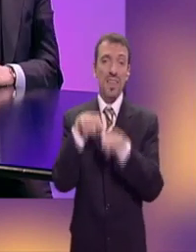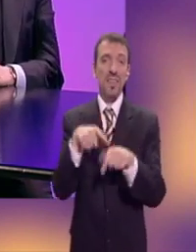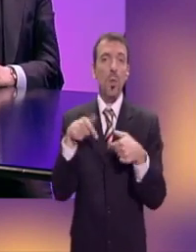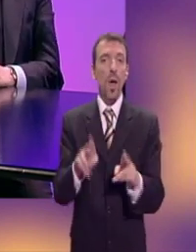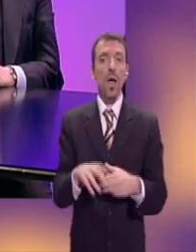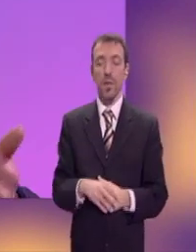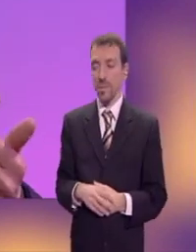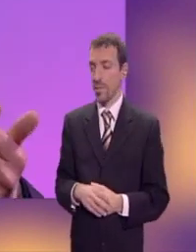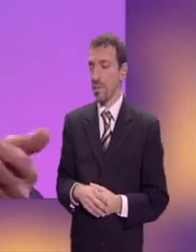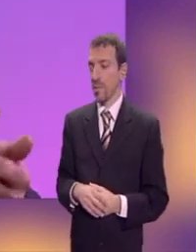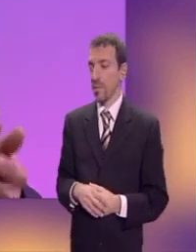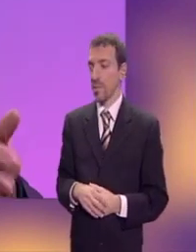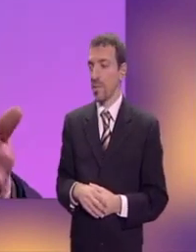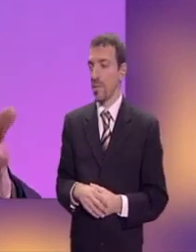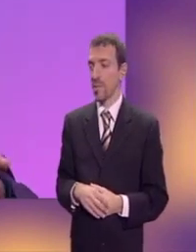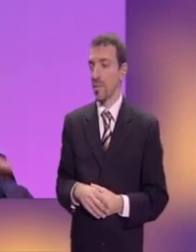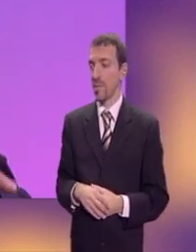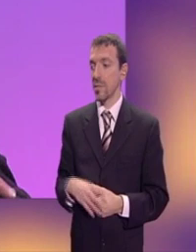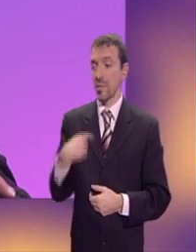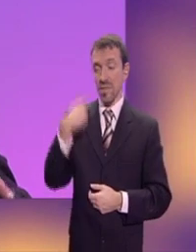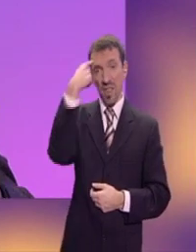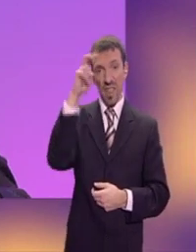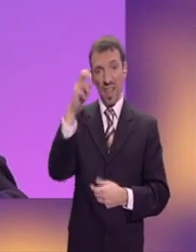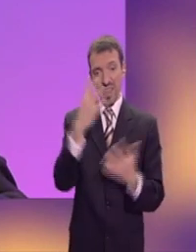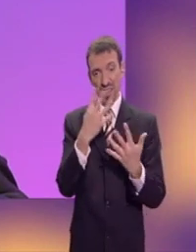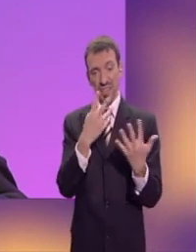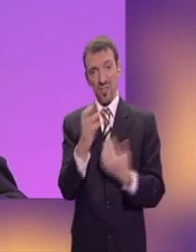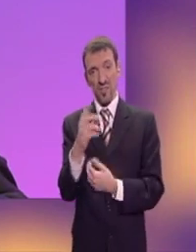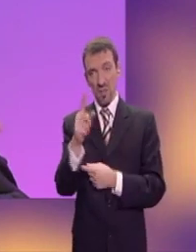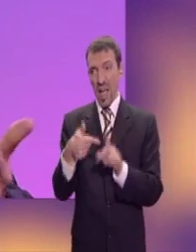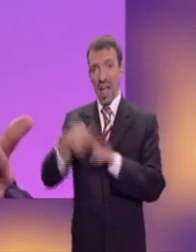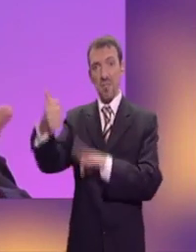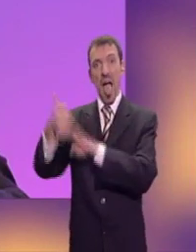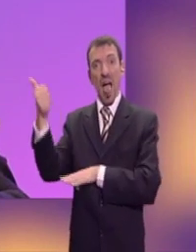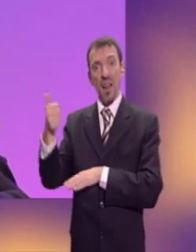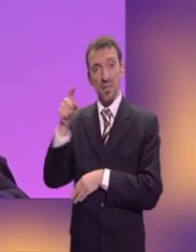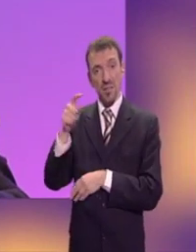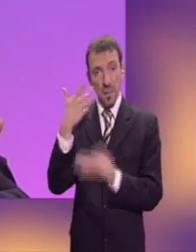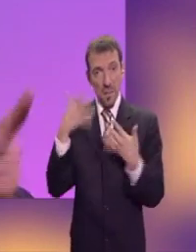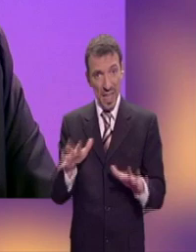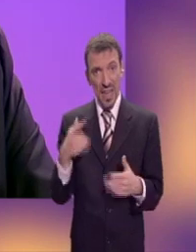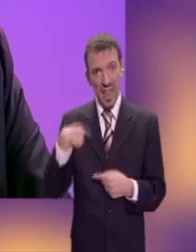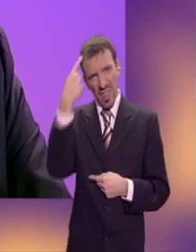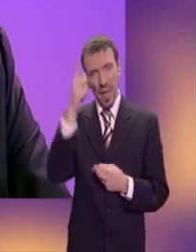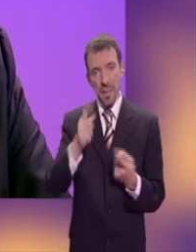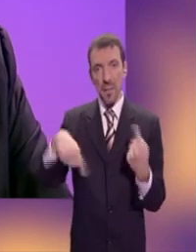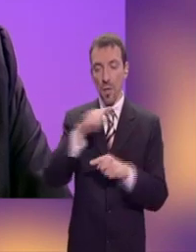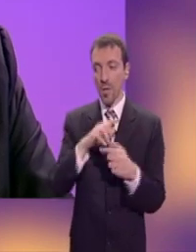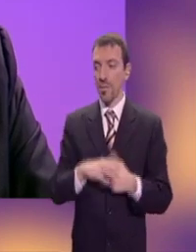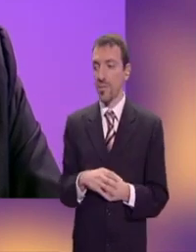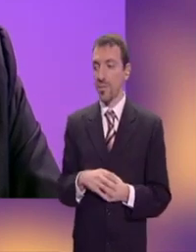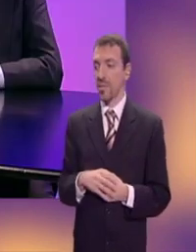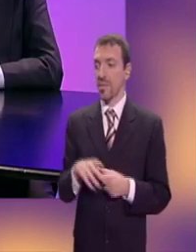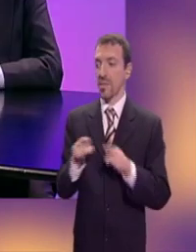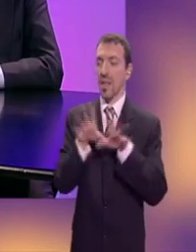answers there. First of all, I mean, think of the people who were expelled in the 30s. Nye was expelled. Stafford Cripps. think of the Wait a people minute. who behaved in the They were 70s. expelled on We're the not